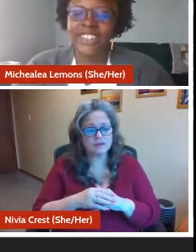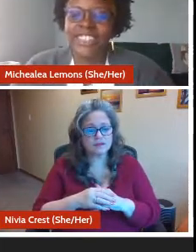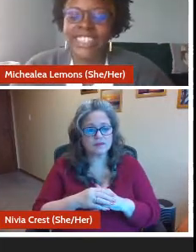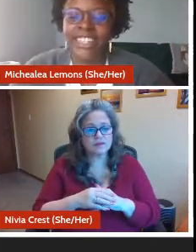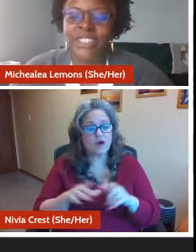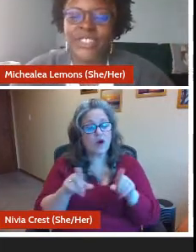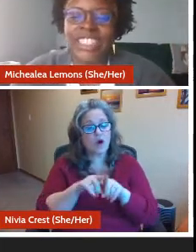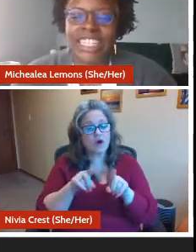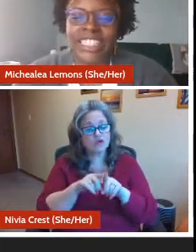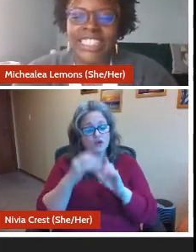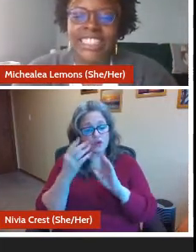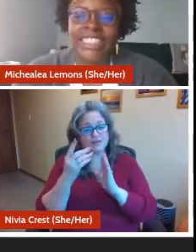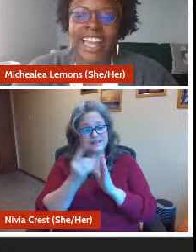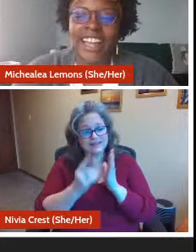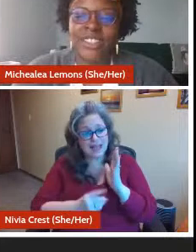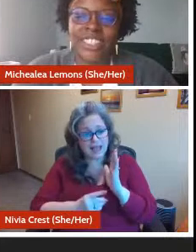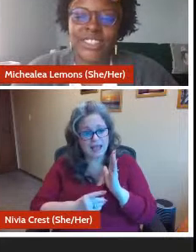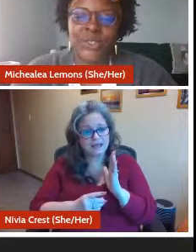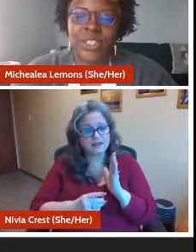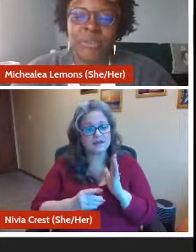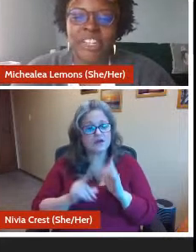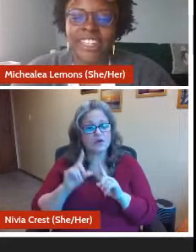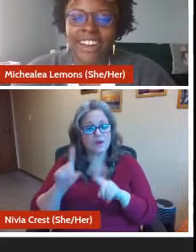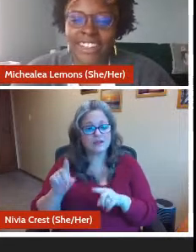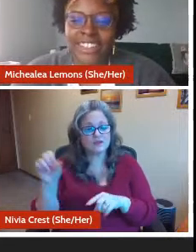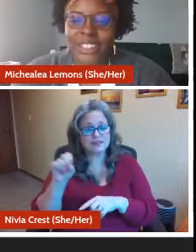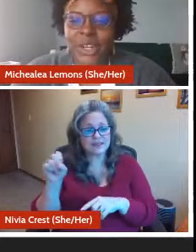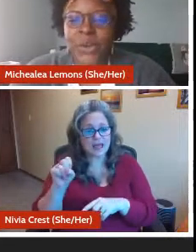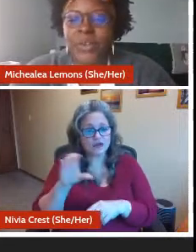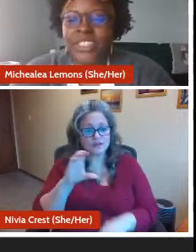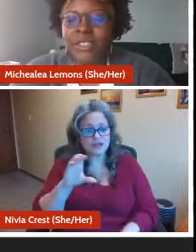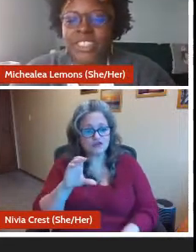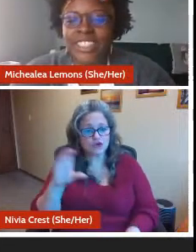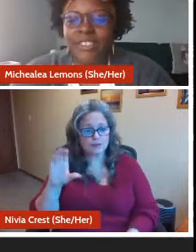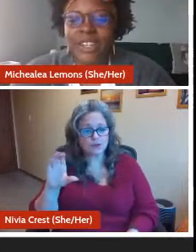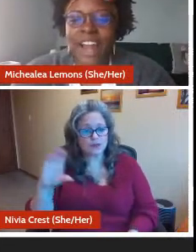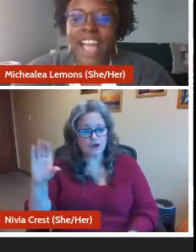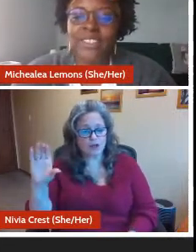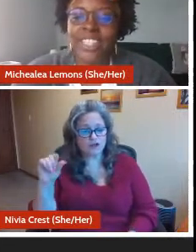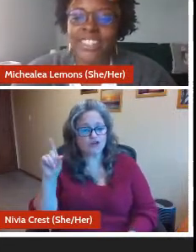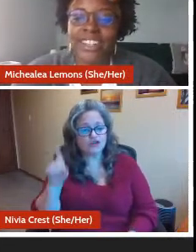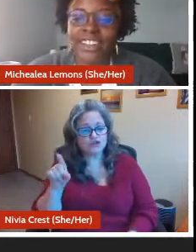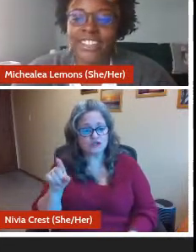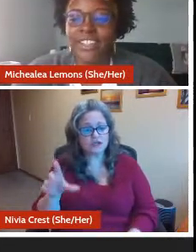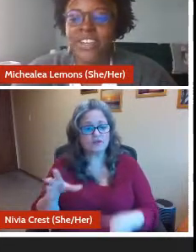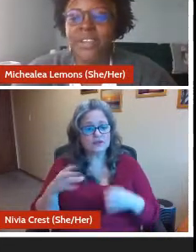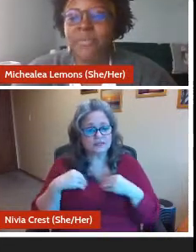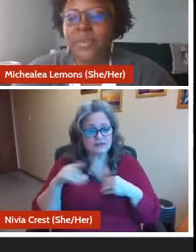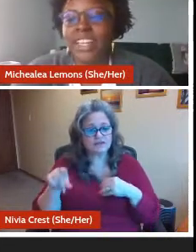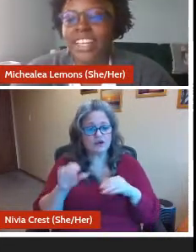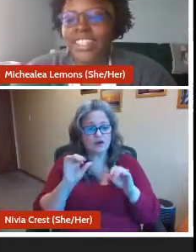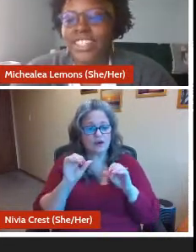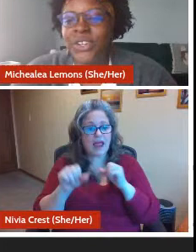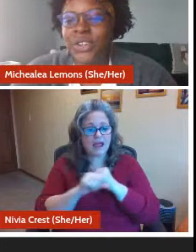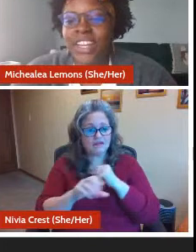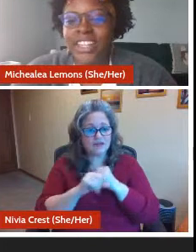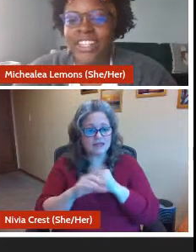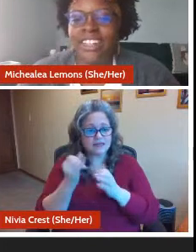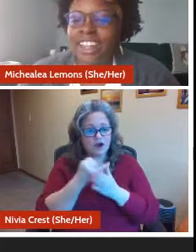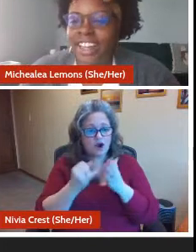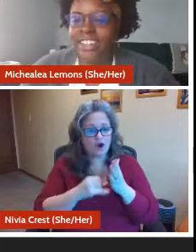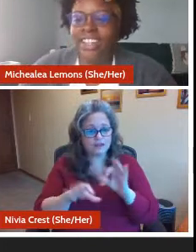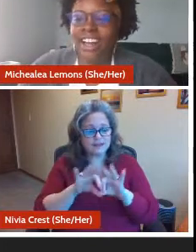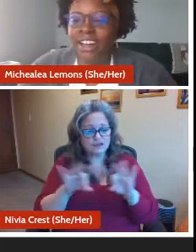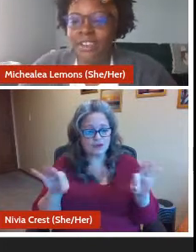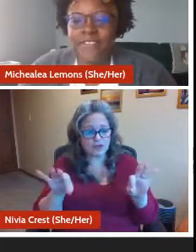is also a designer who attended Seattle Central Community College, where she received her advertising arts degree. She